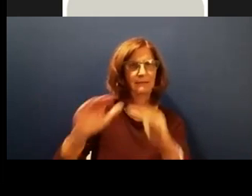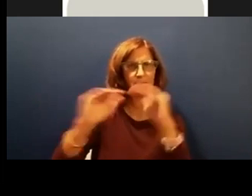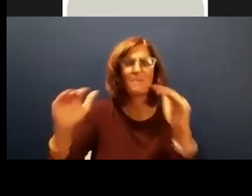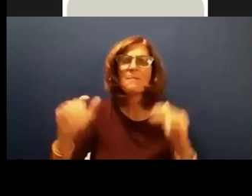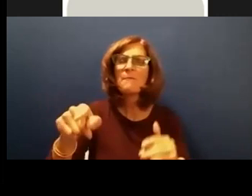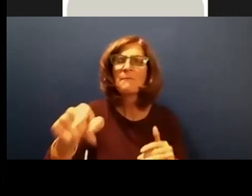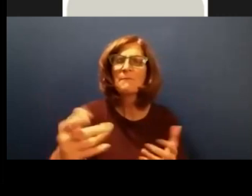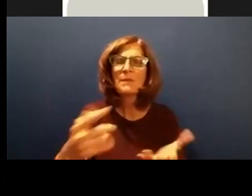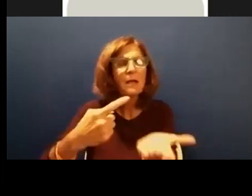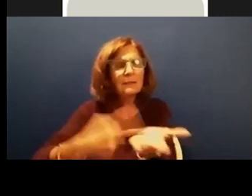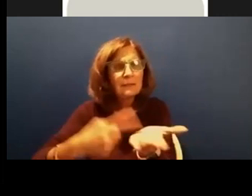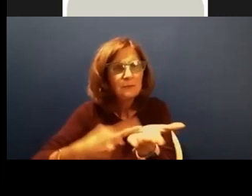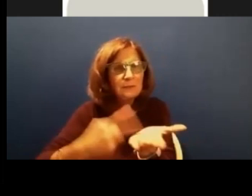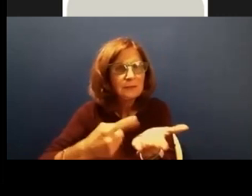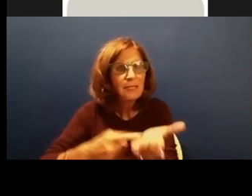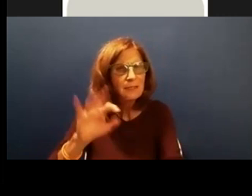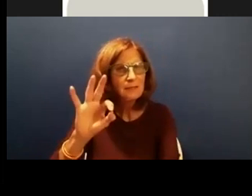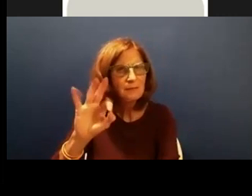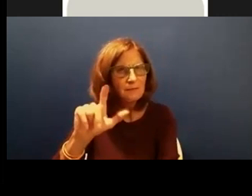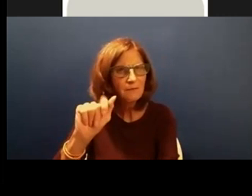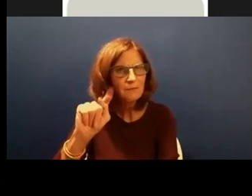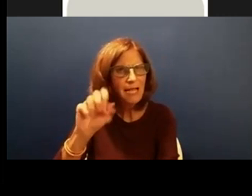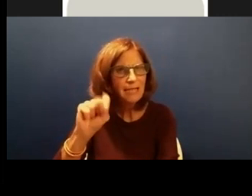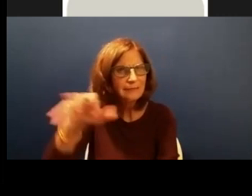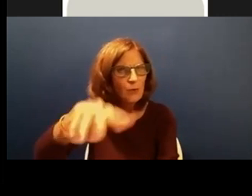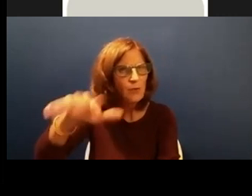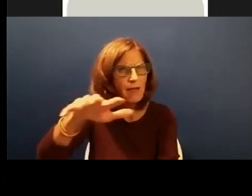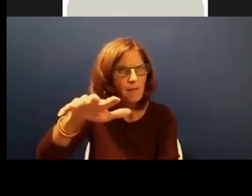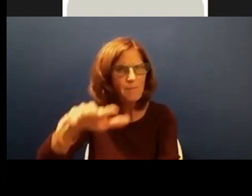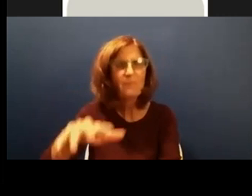we up to can we ask questions yet? Of course.